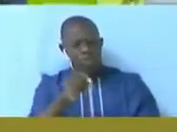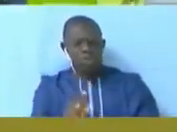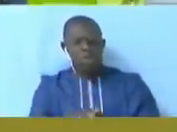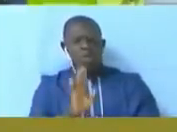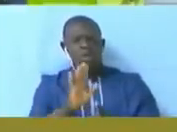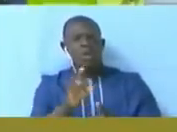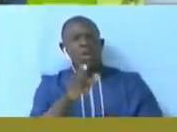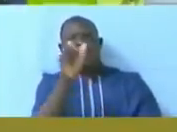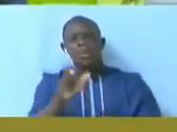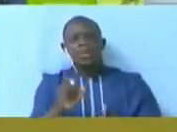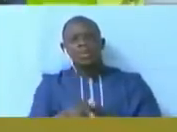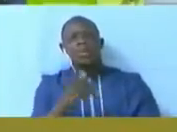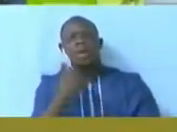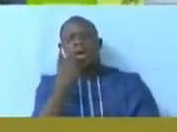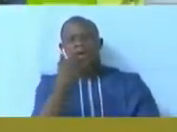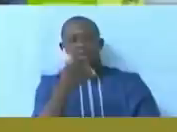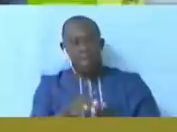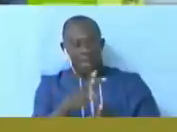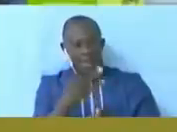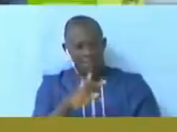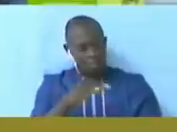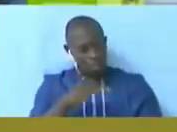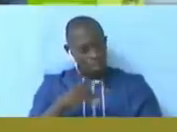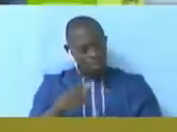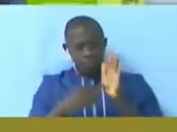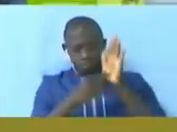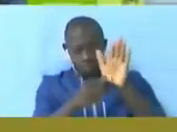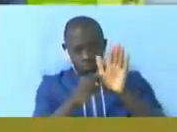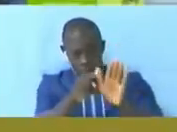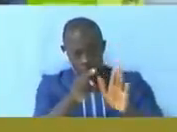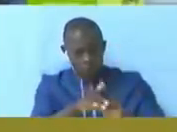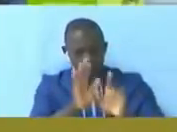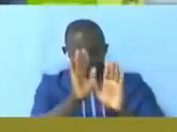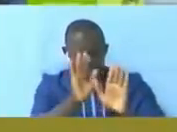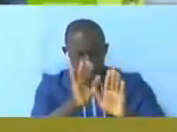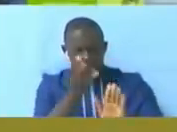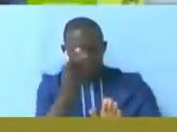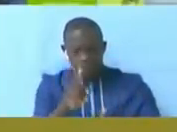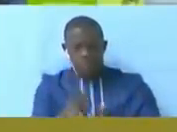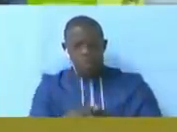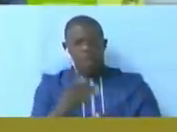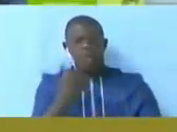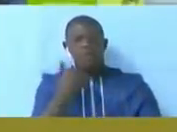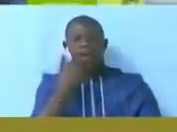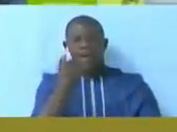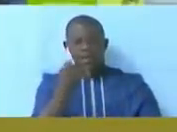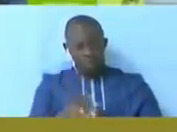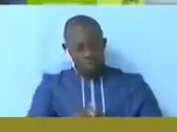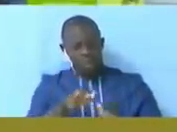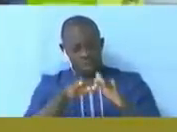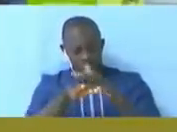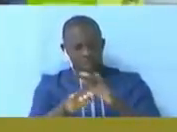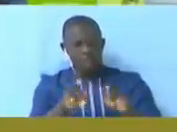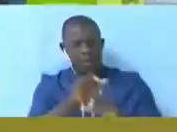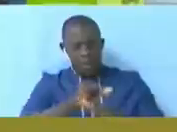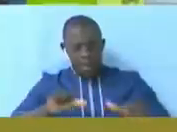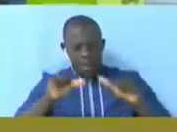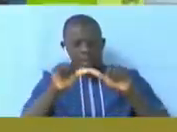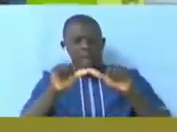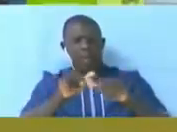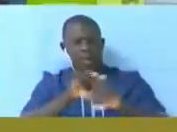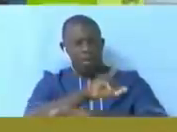rear. I said I wasn't going to do it. Ako ntes nyantate batulale purate ntes signal puru